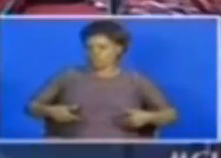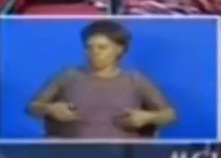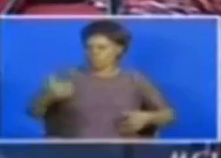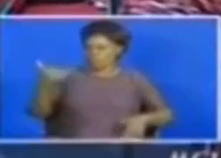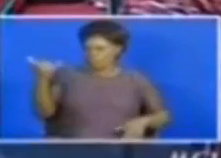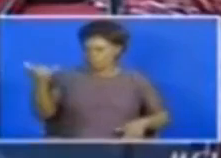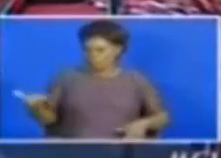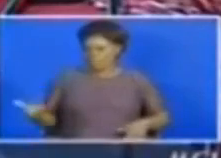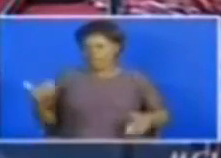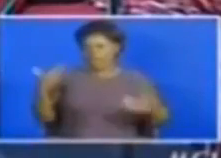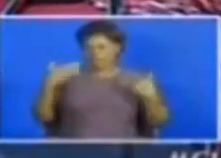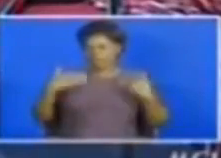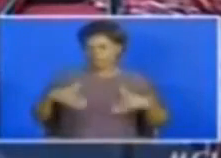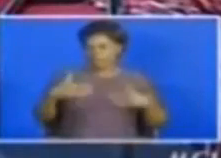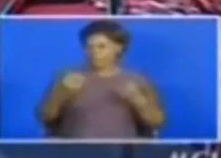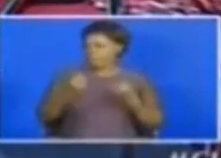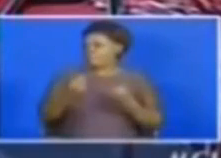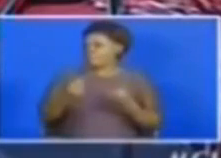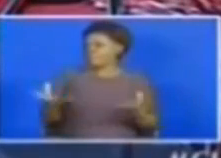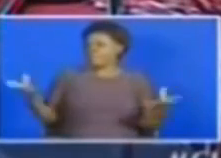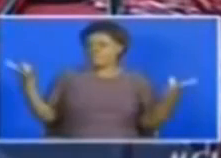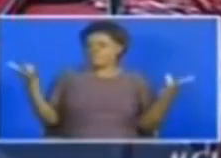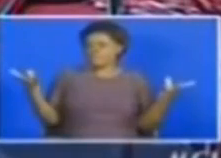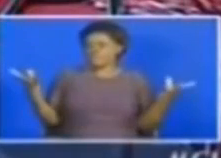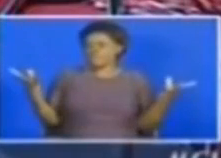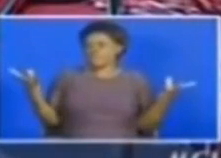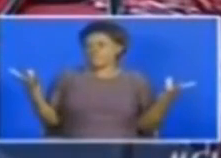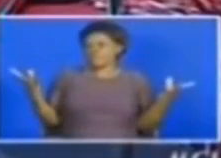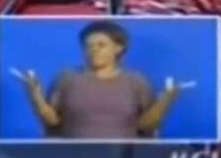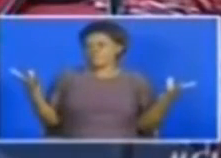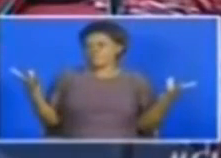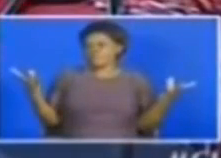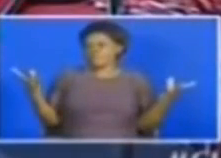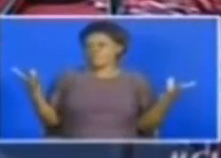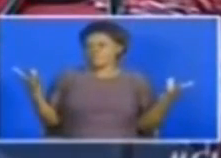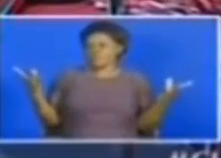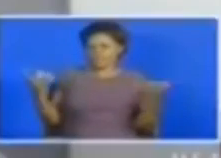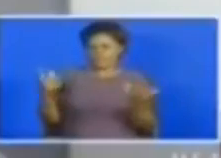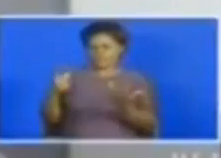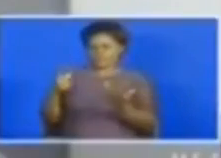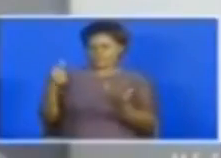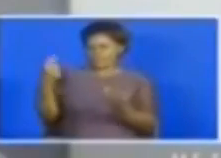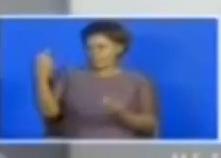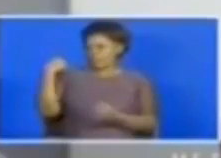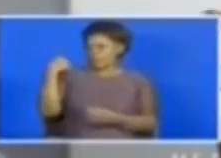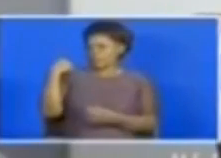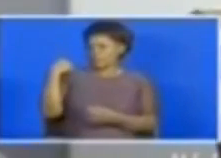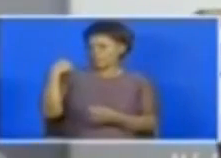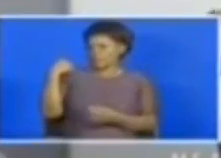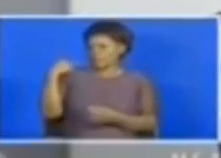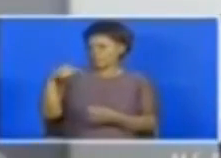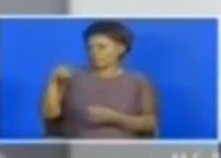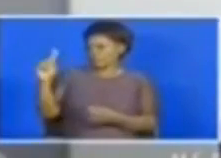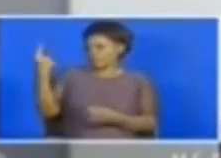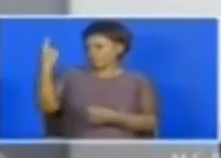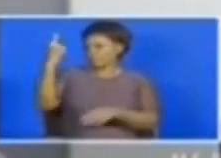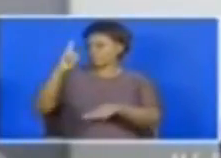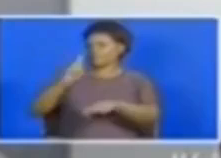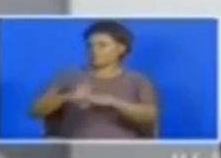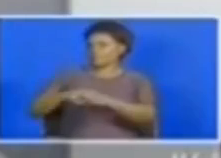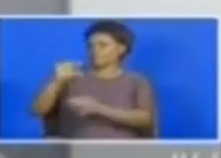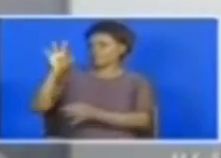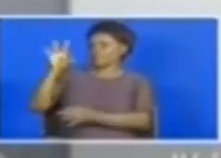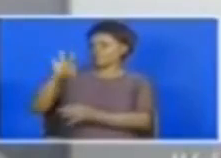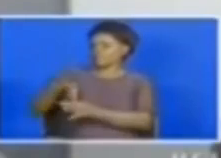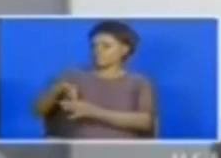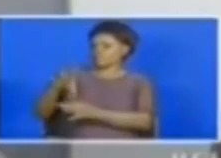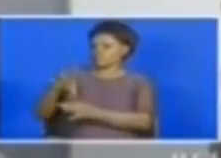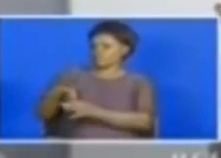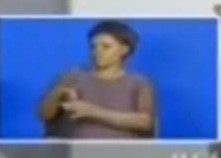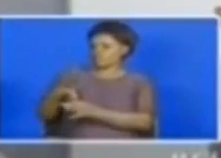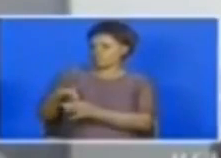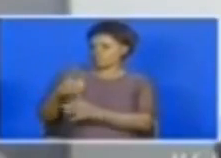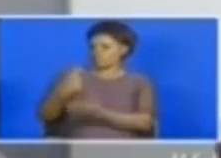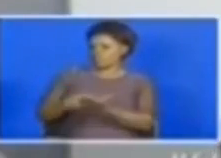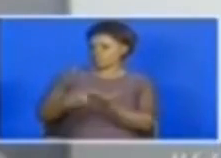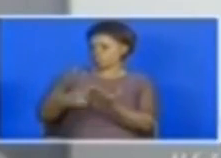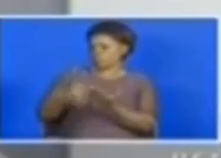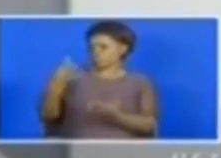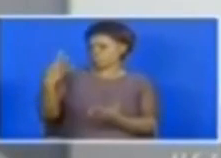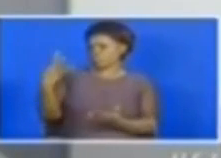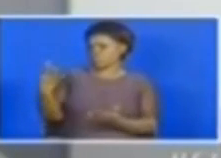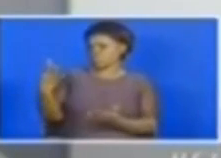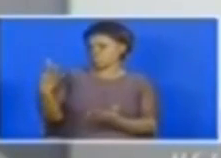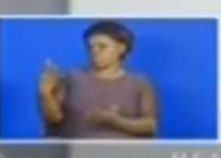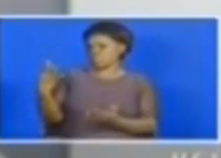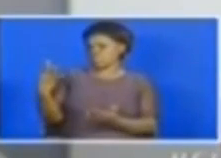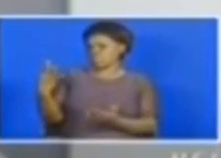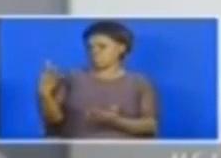young people. A lot of them, even by the numbers and the statistics that you put out, will be first-time voters. Yes. 3 weeks to the